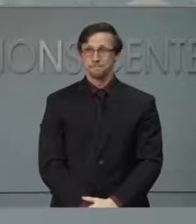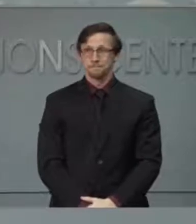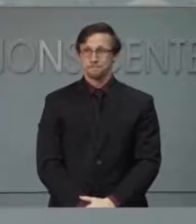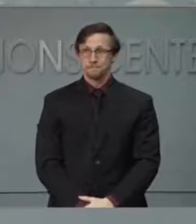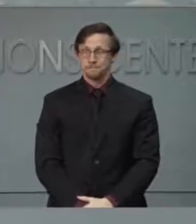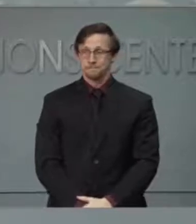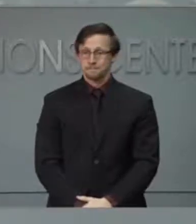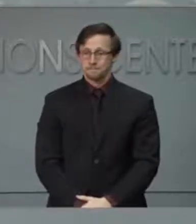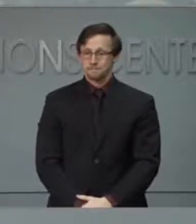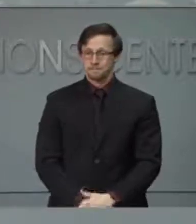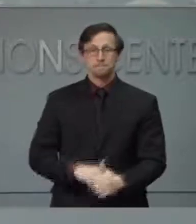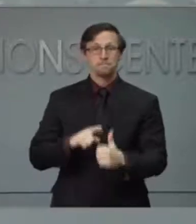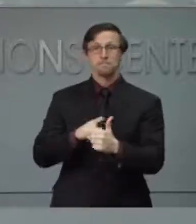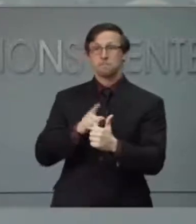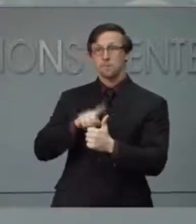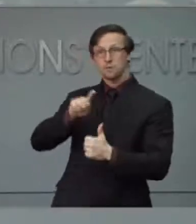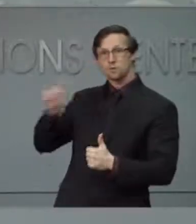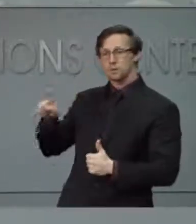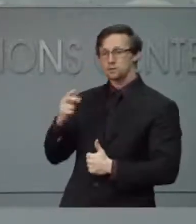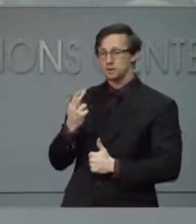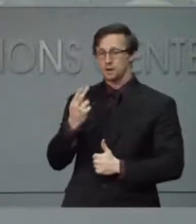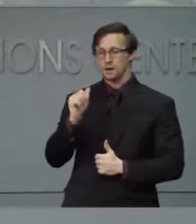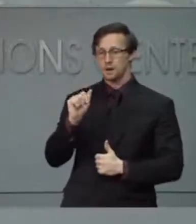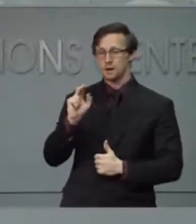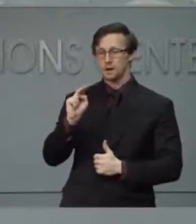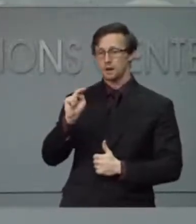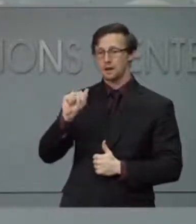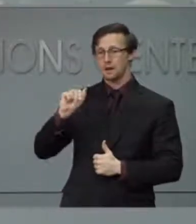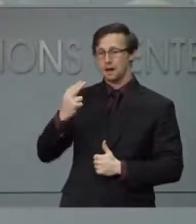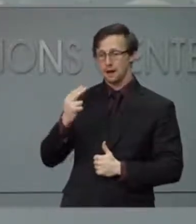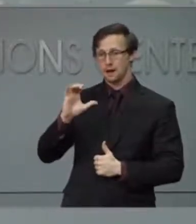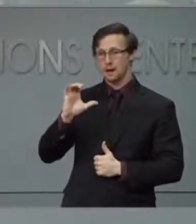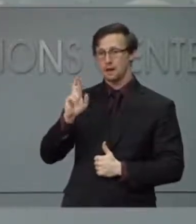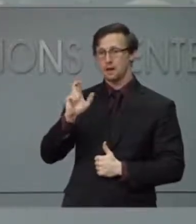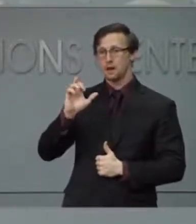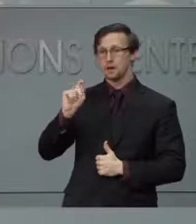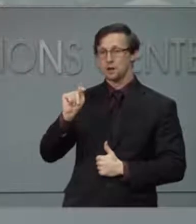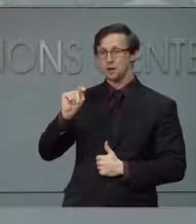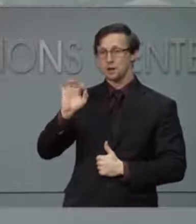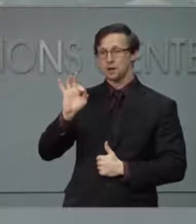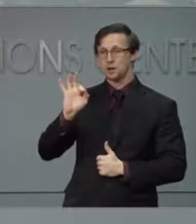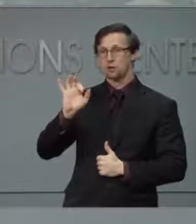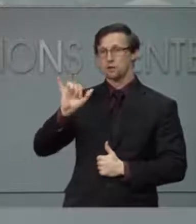Our first question today is from Hannah Critchfield with North Carolina Health News.